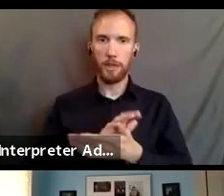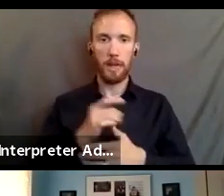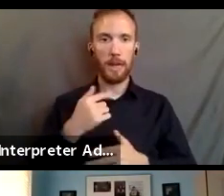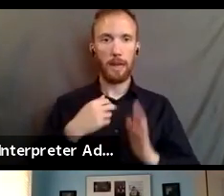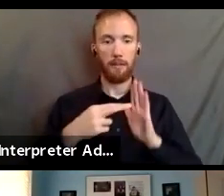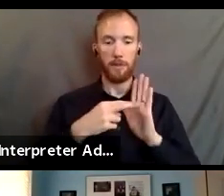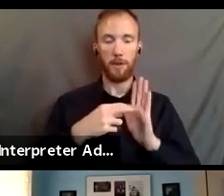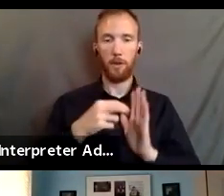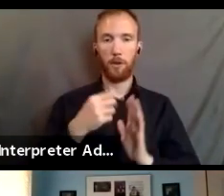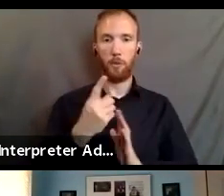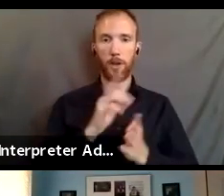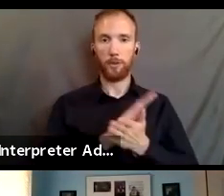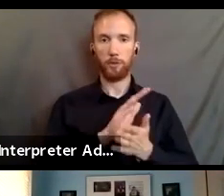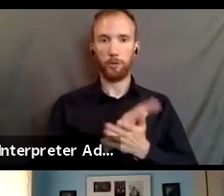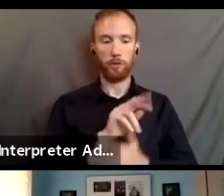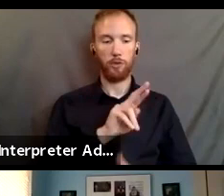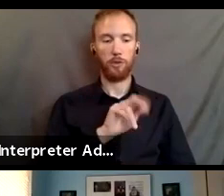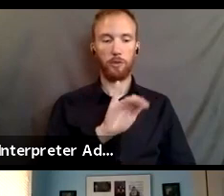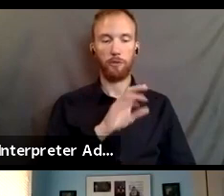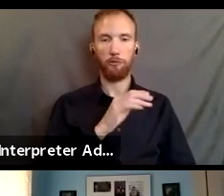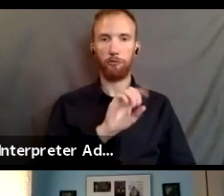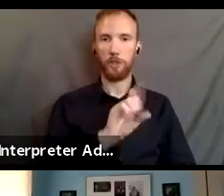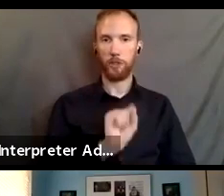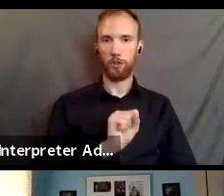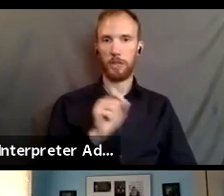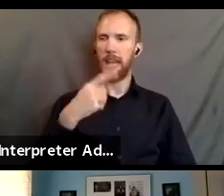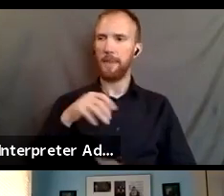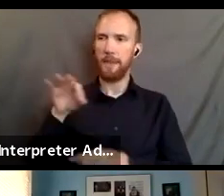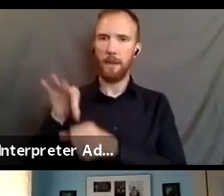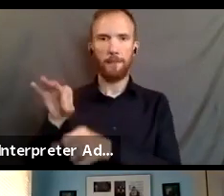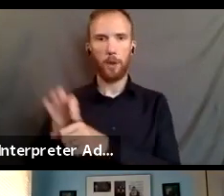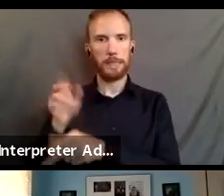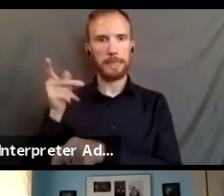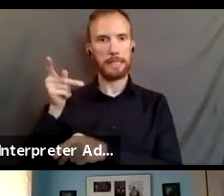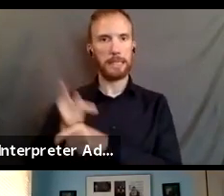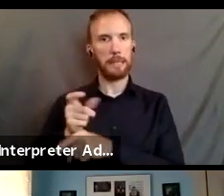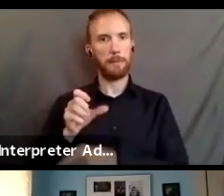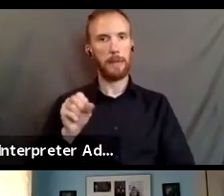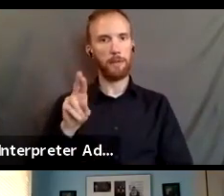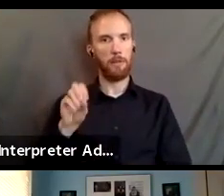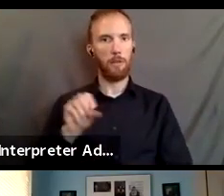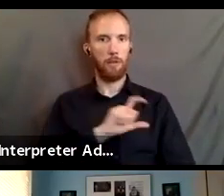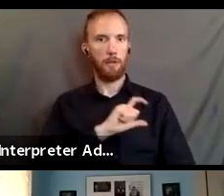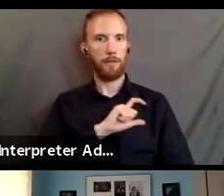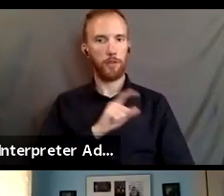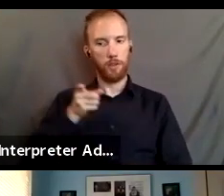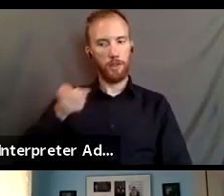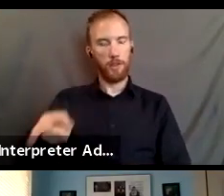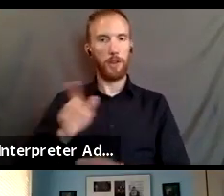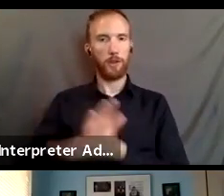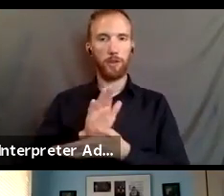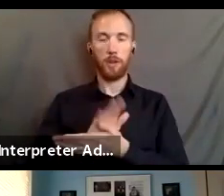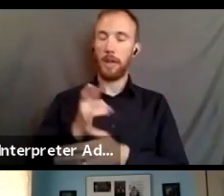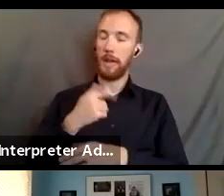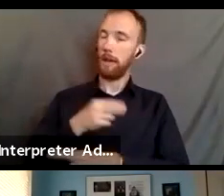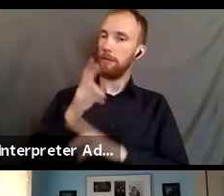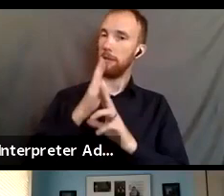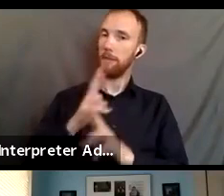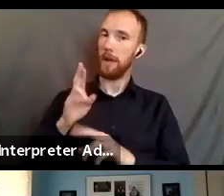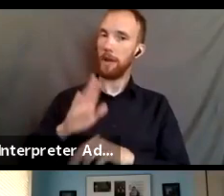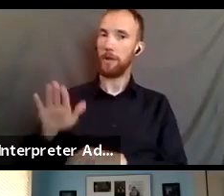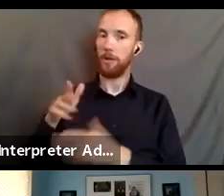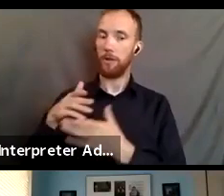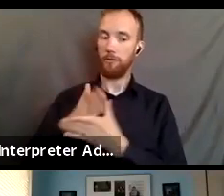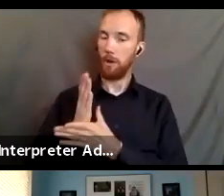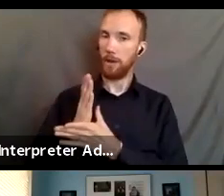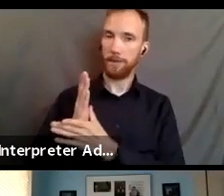richards and richards voted to keep sros in schools and while i respect richard's right to to